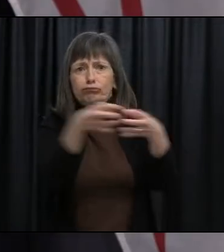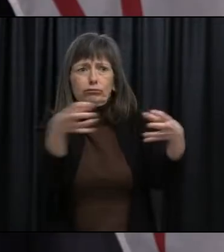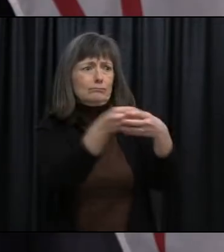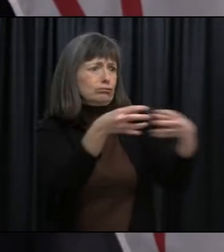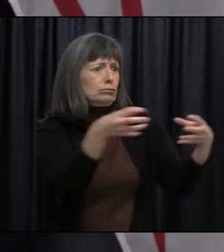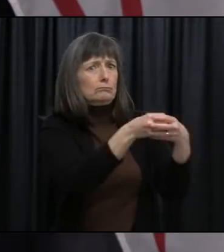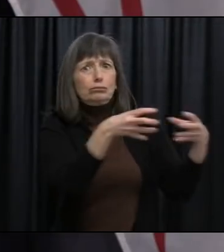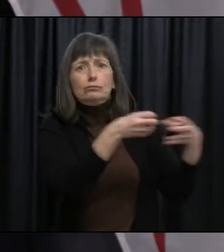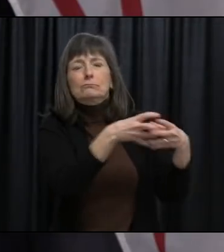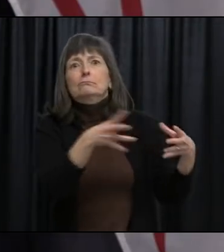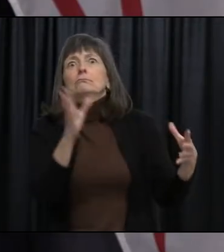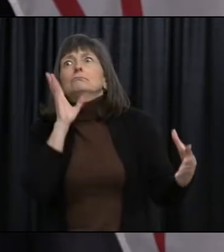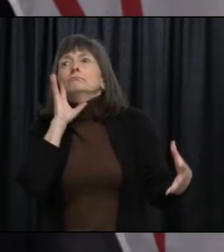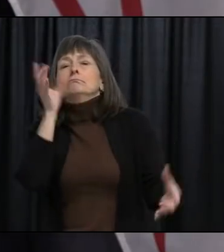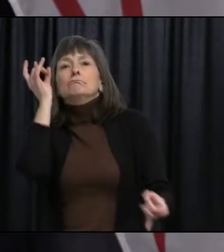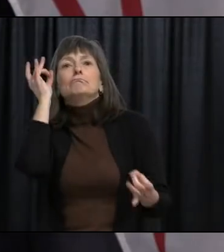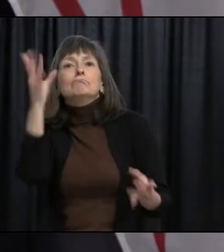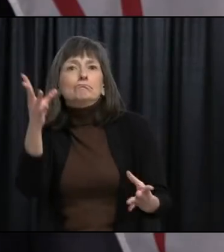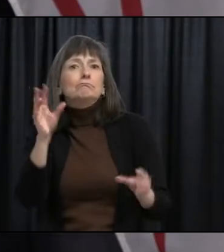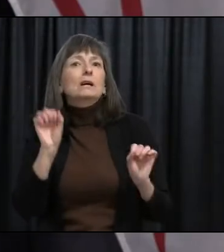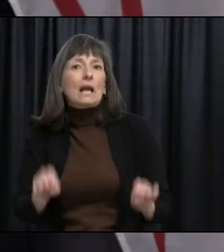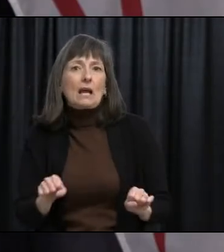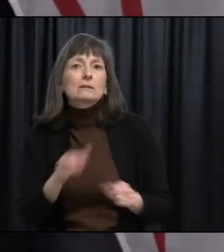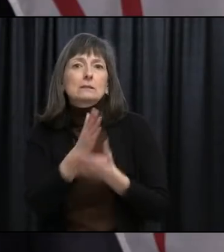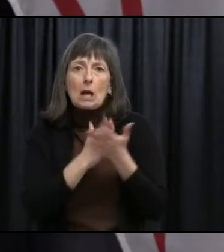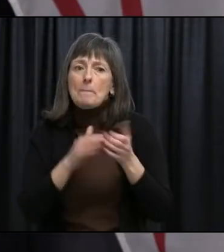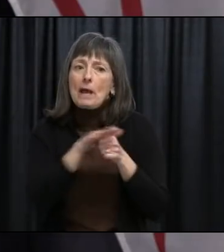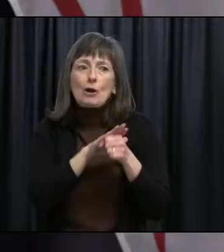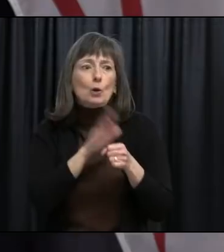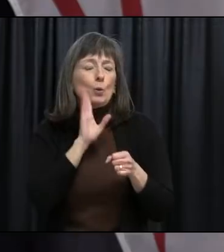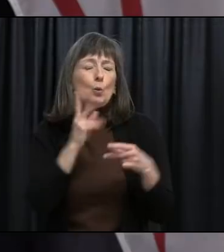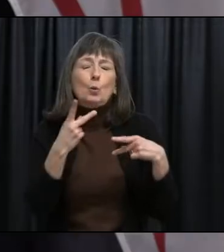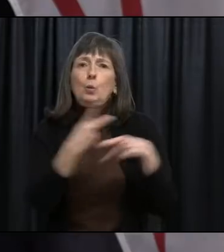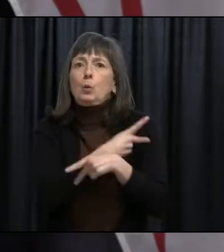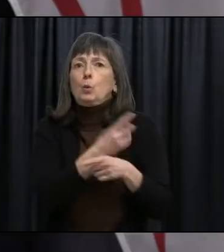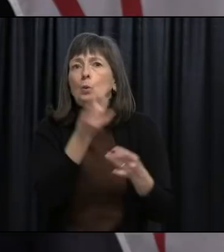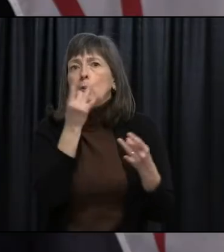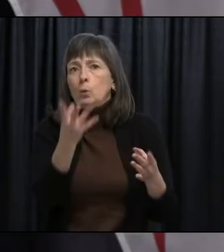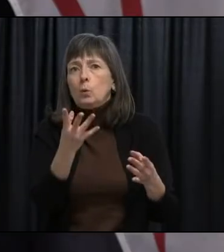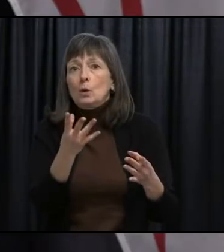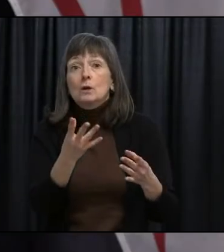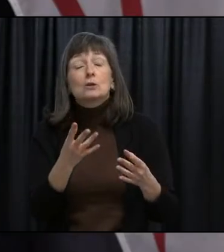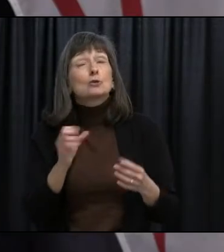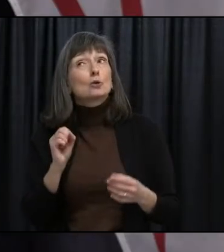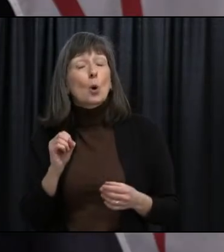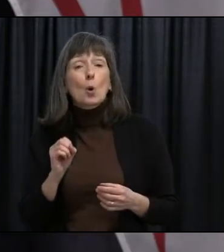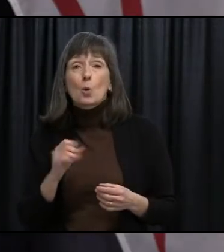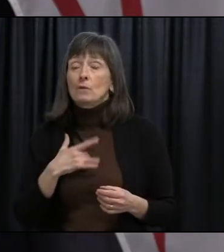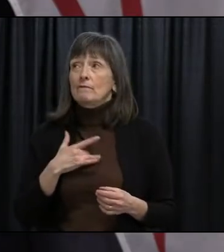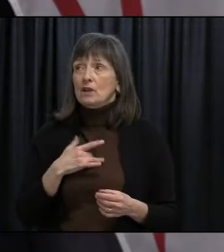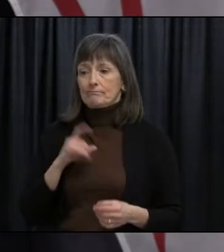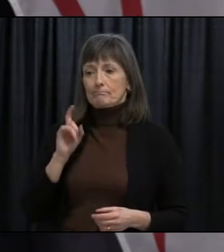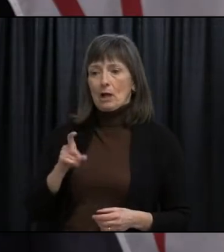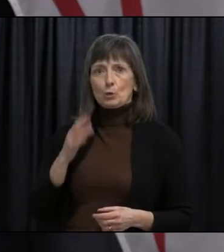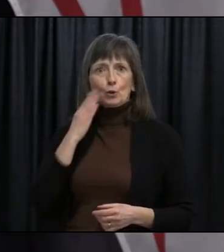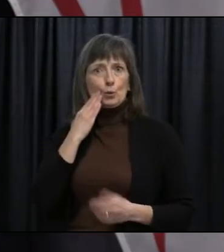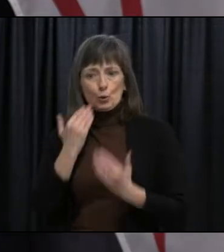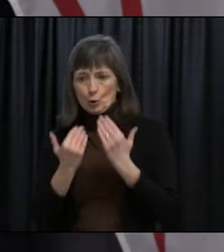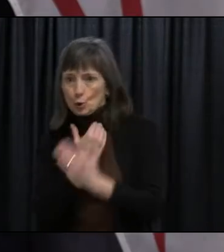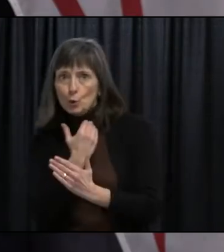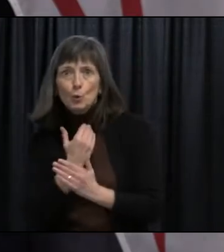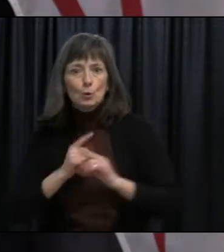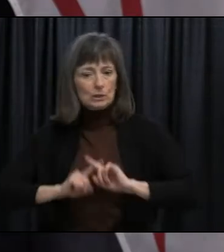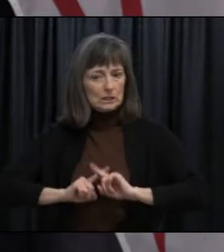be devastating for some areas. So I think we had to do what we did. We knew we were dealing with something new